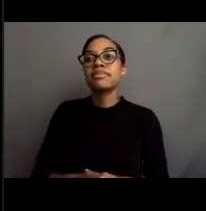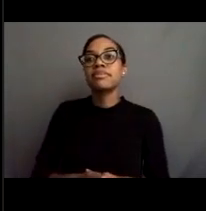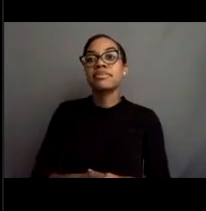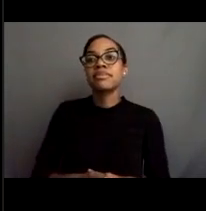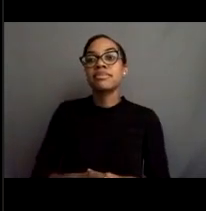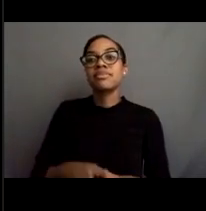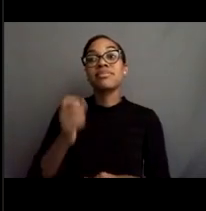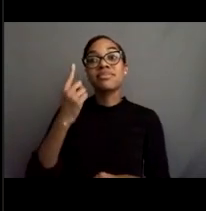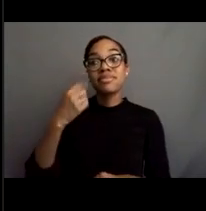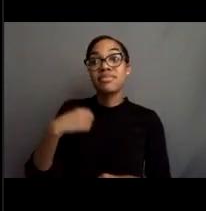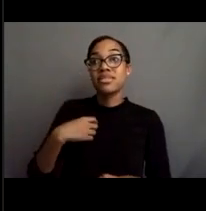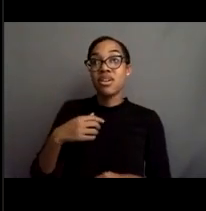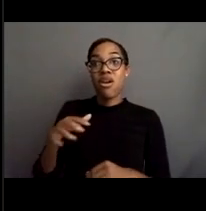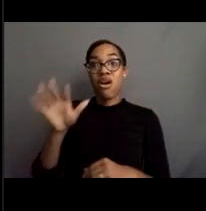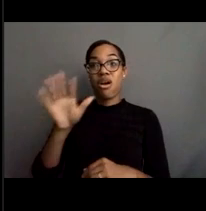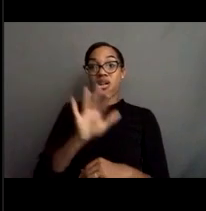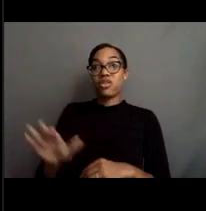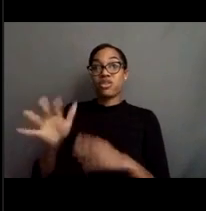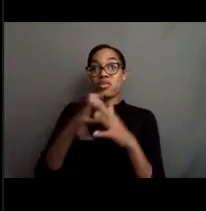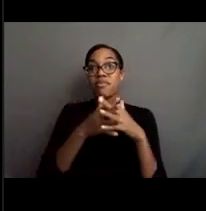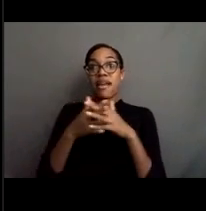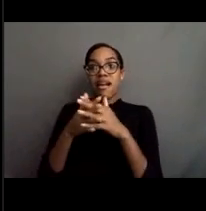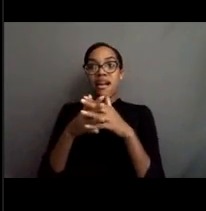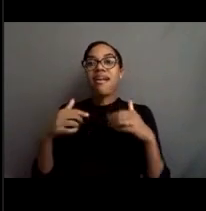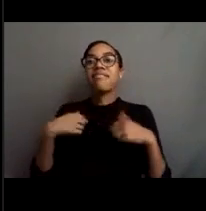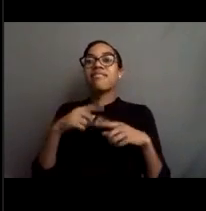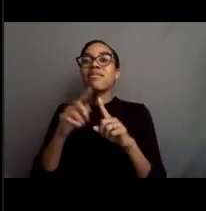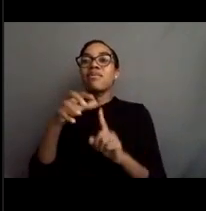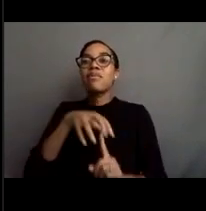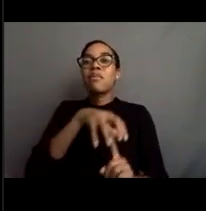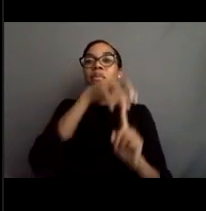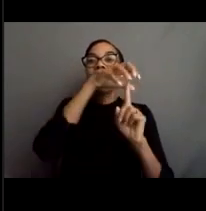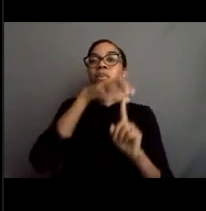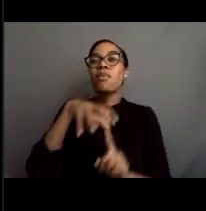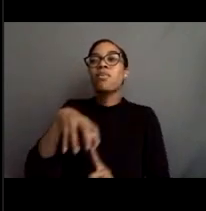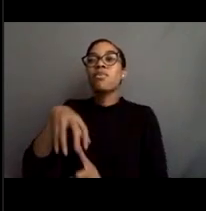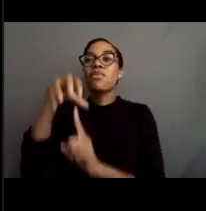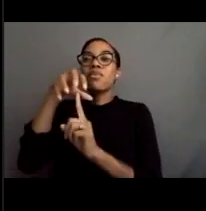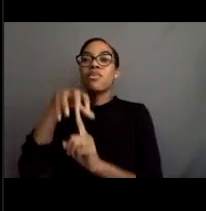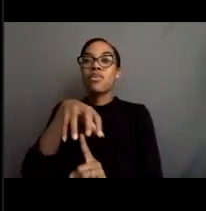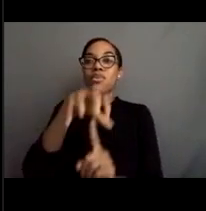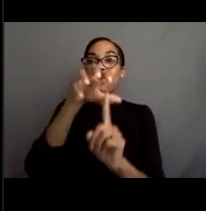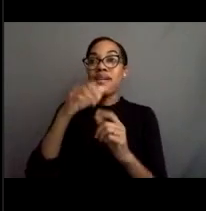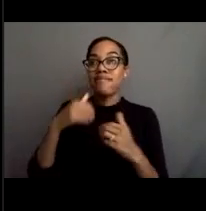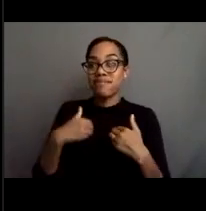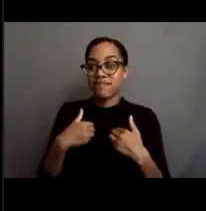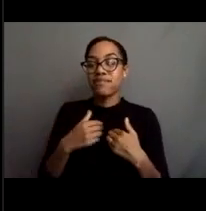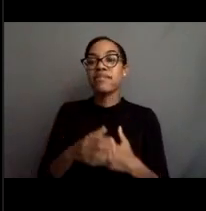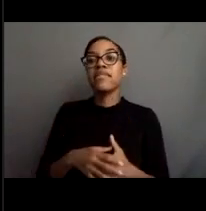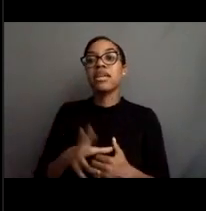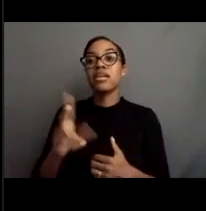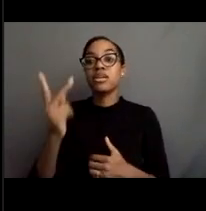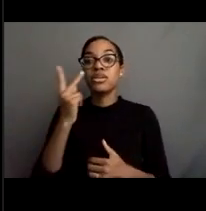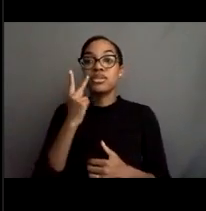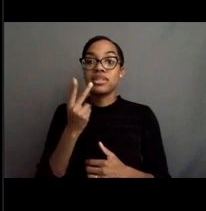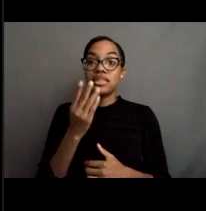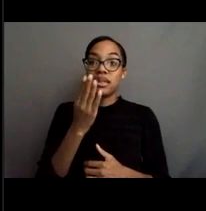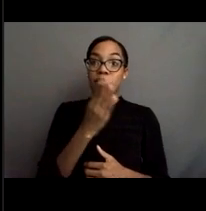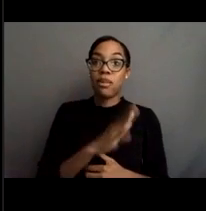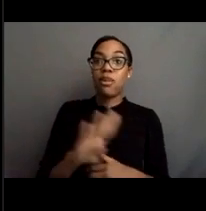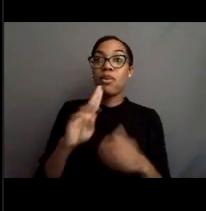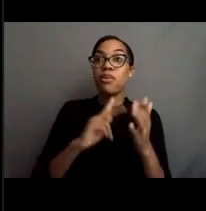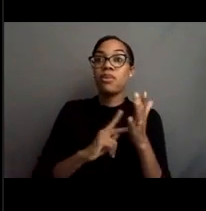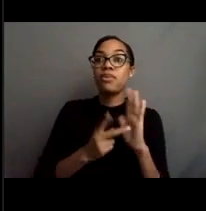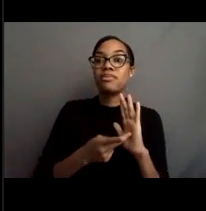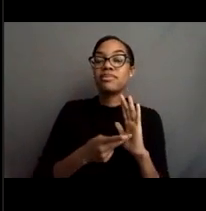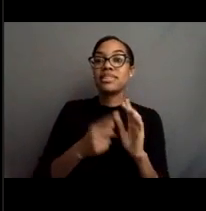across the country. And what you see here is the red and blue lines. The red's temperature, the blue line is your moisture. And notice